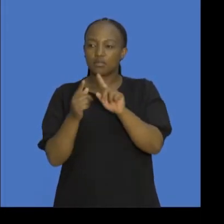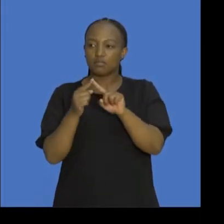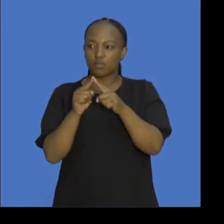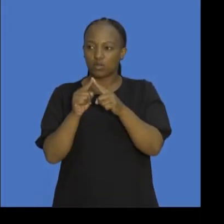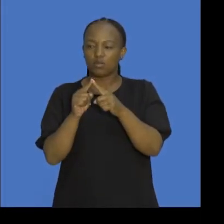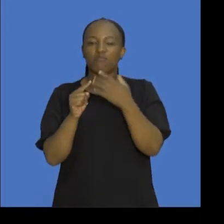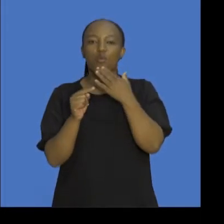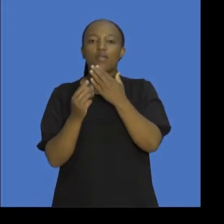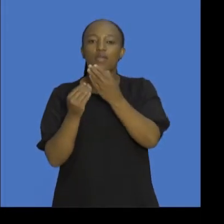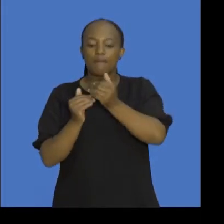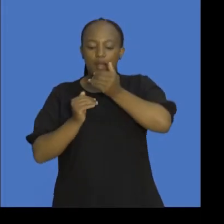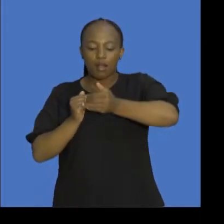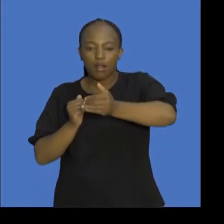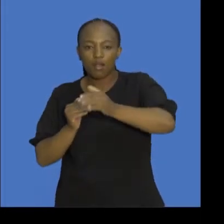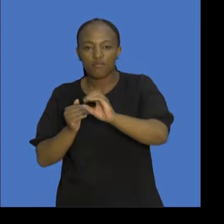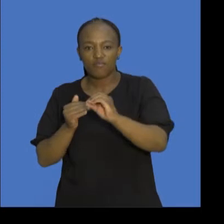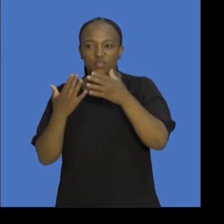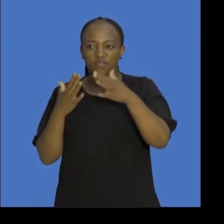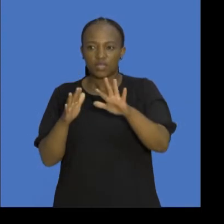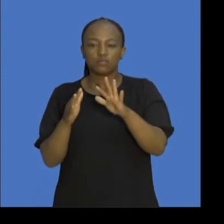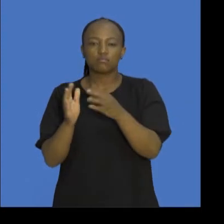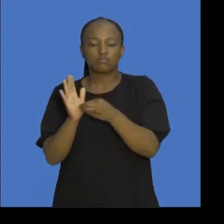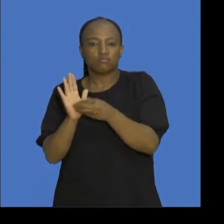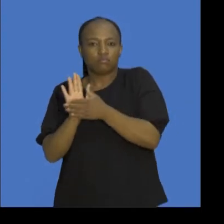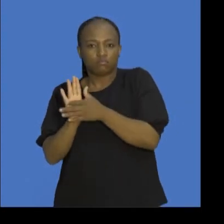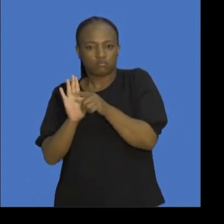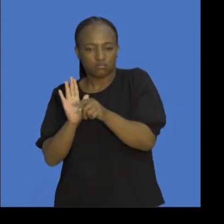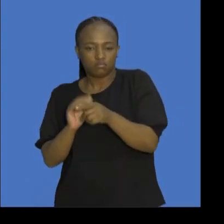the interval in which it has been placed.